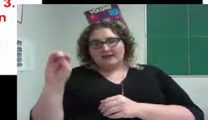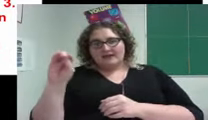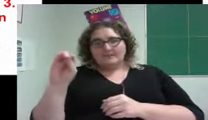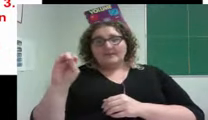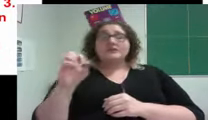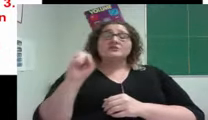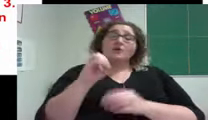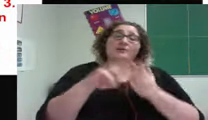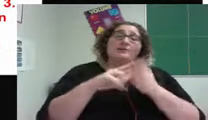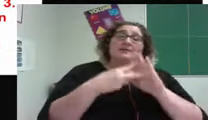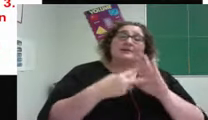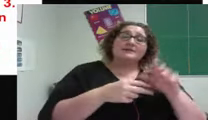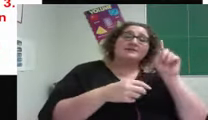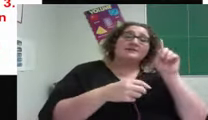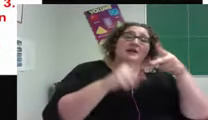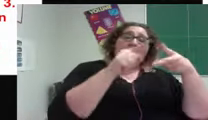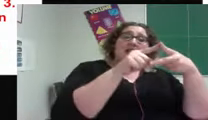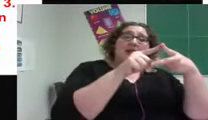sorry.